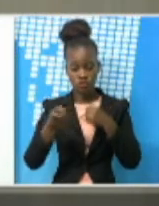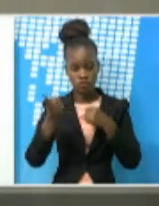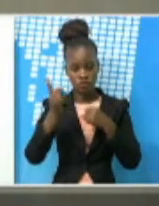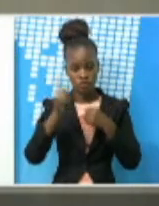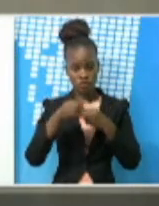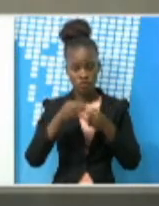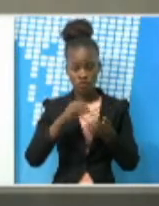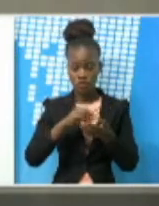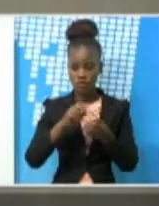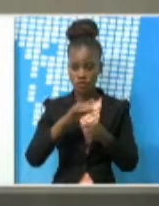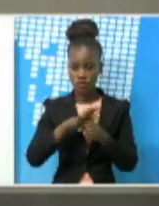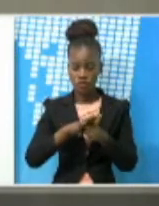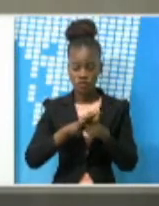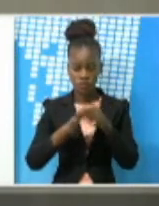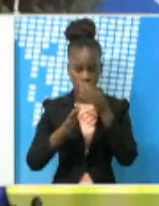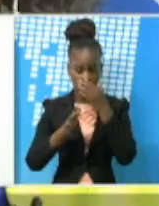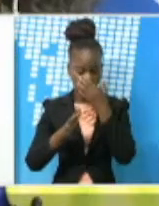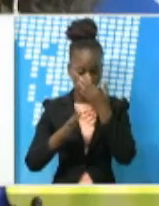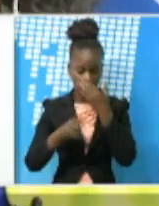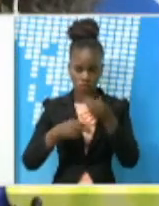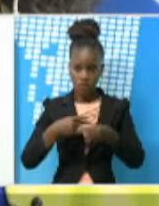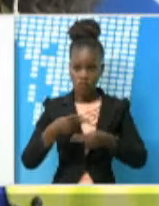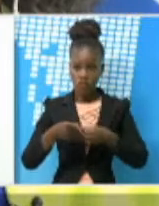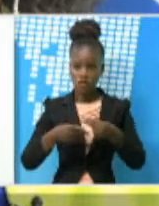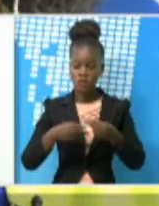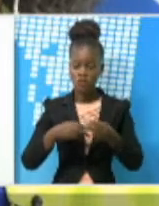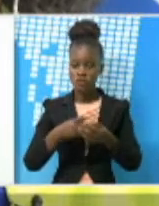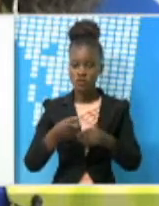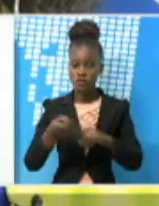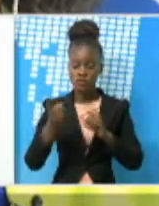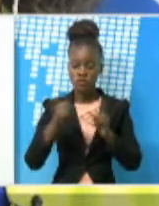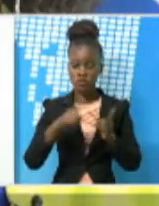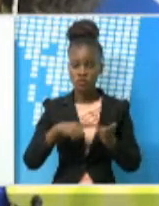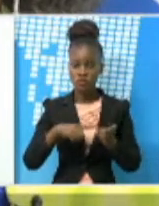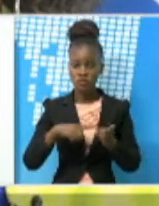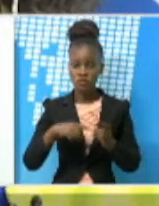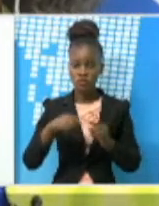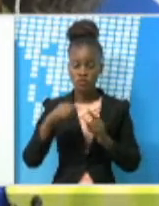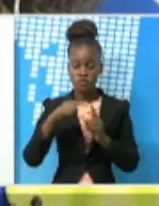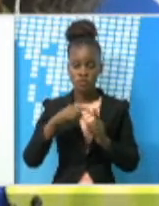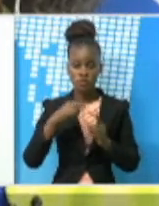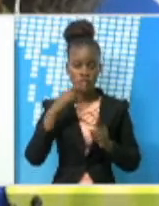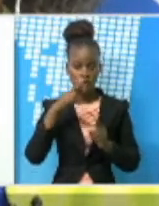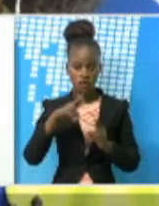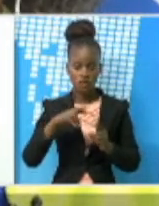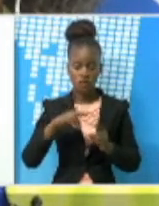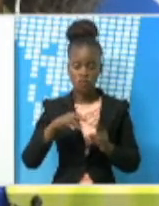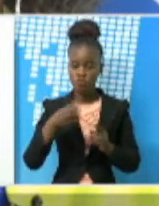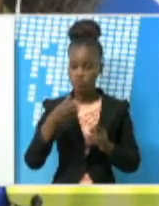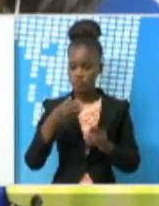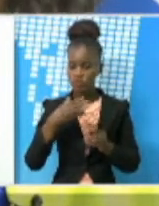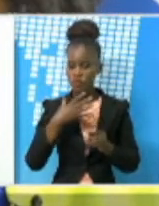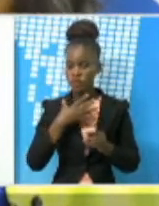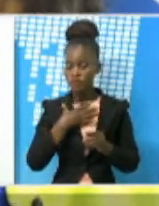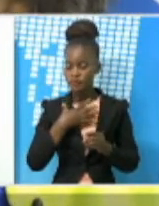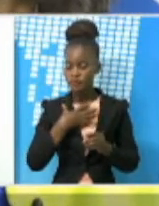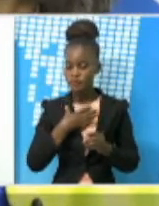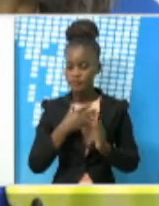used, ensuring the trade balance, that is all efforts towards our commitment.